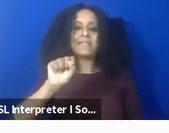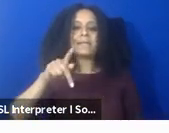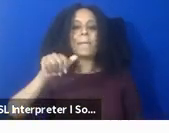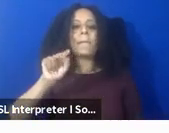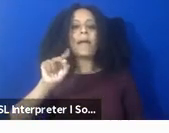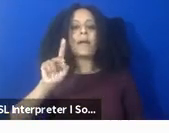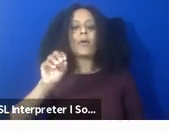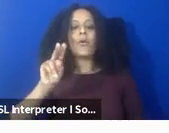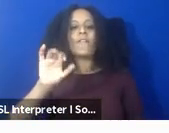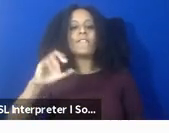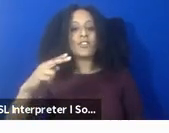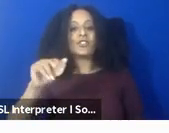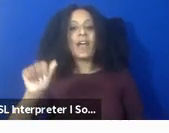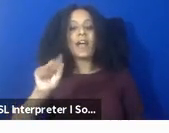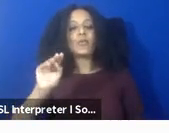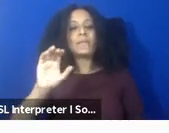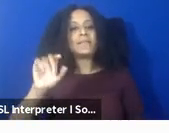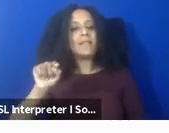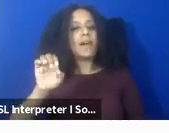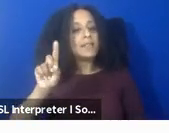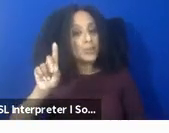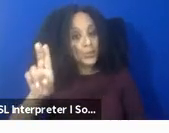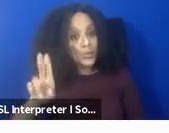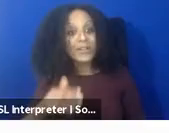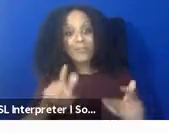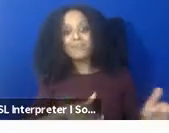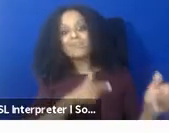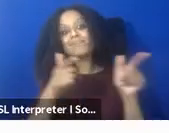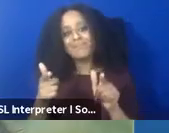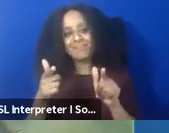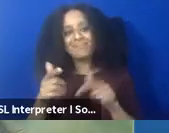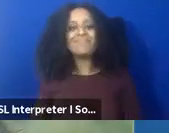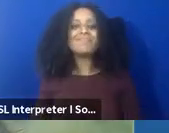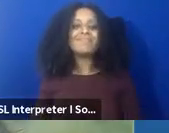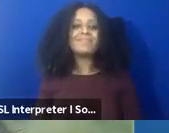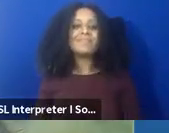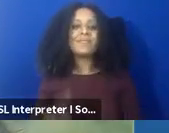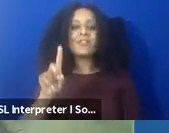cspankovich@umc.edu. And now I will turn it over to Dr. Erin Piker.